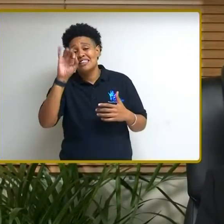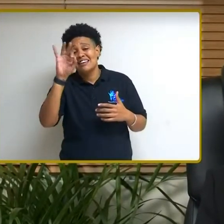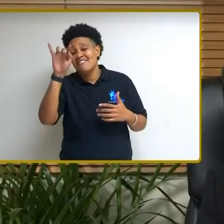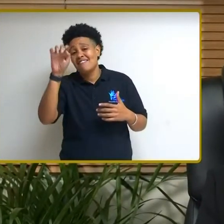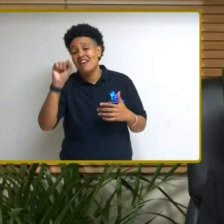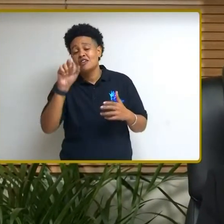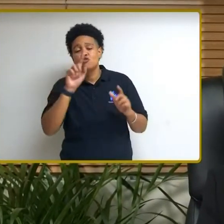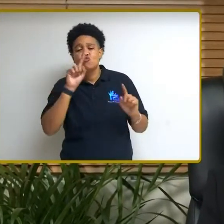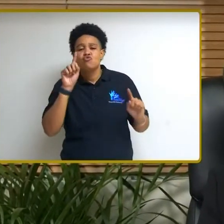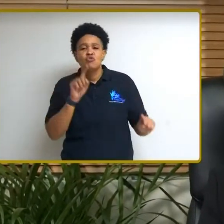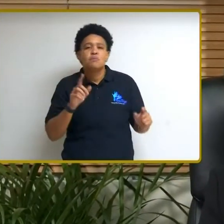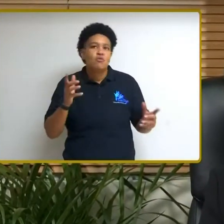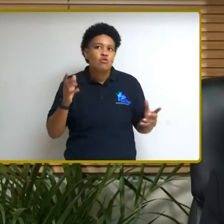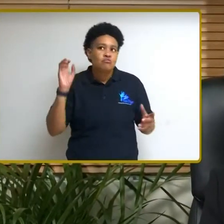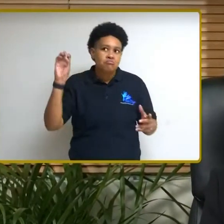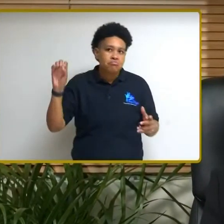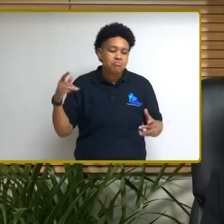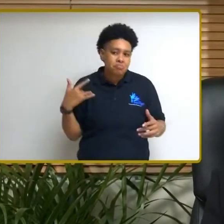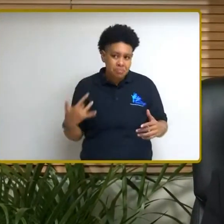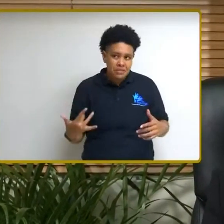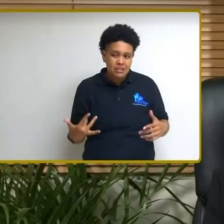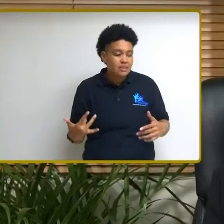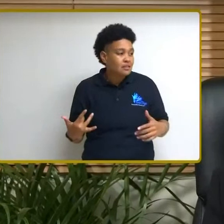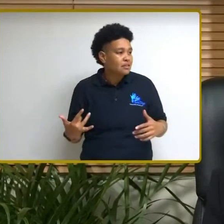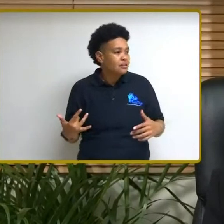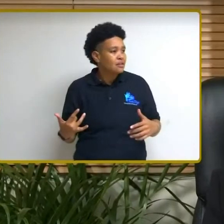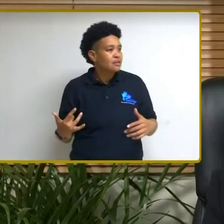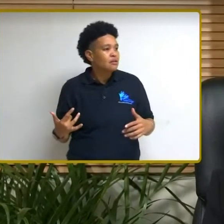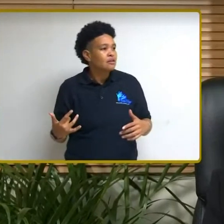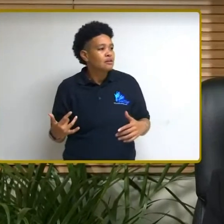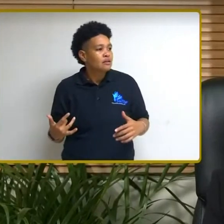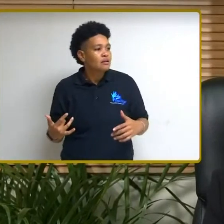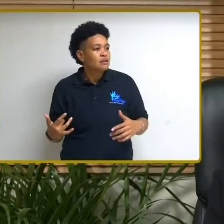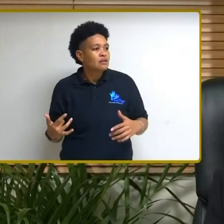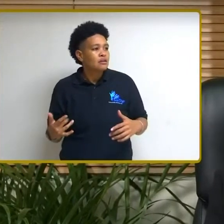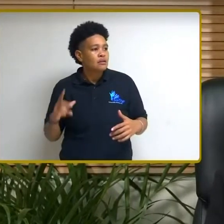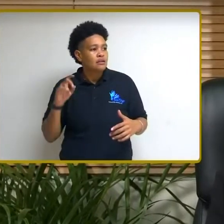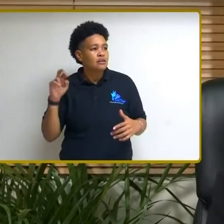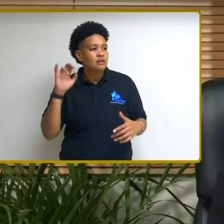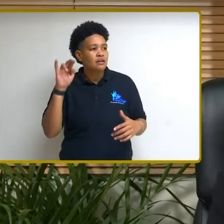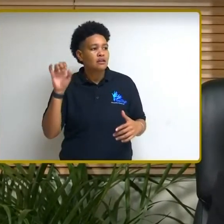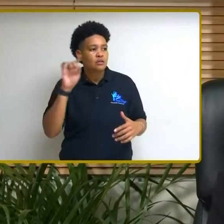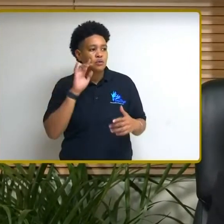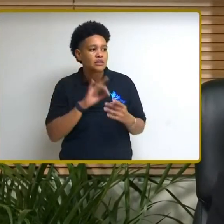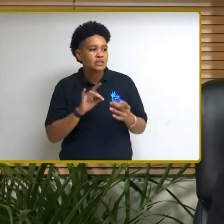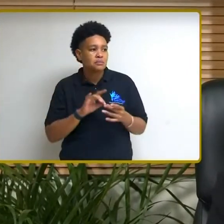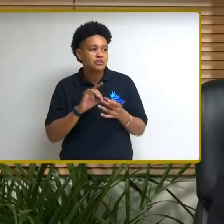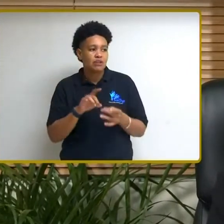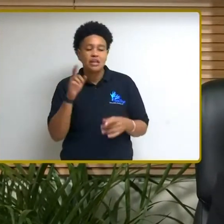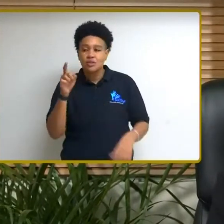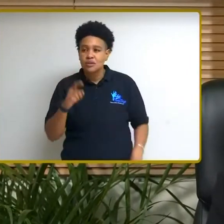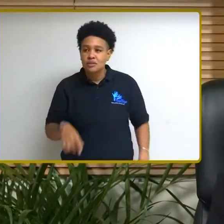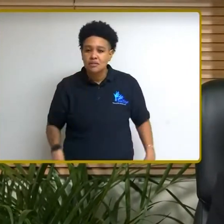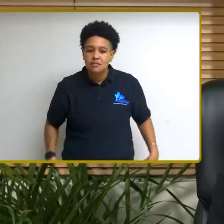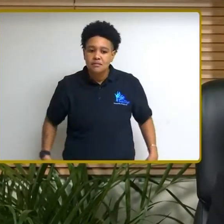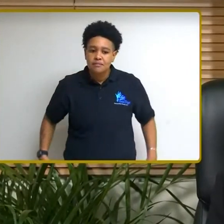report, which, doesn't it? Dr. Ennis, can you want to speak on that?